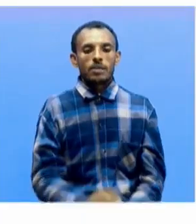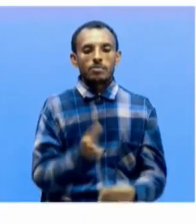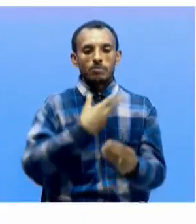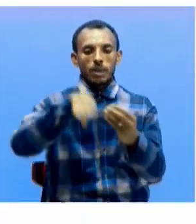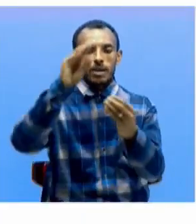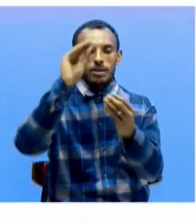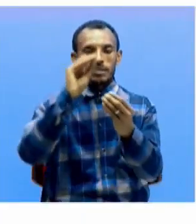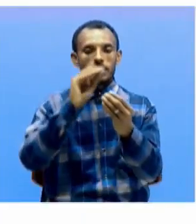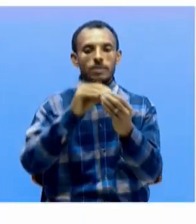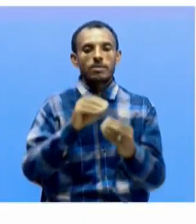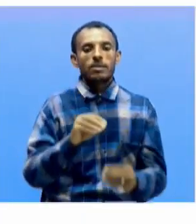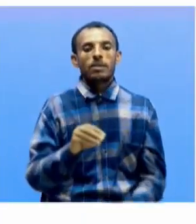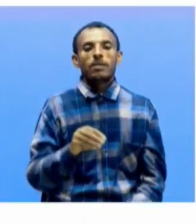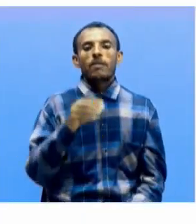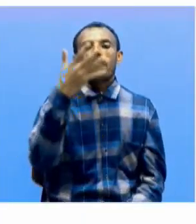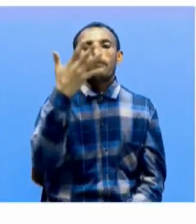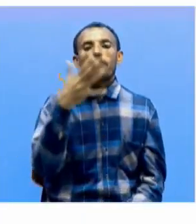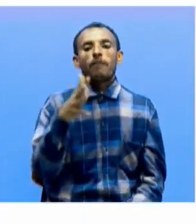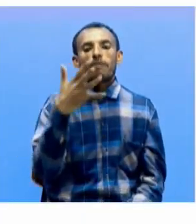plus 15